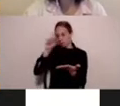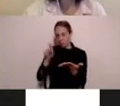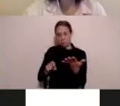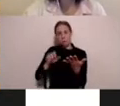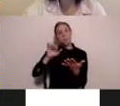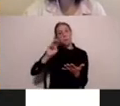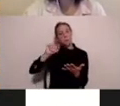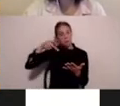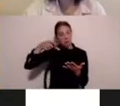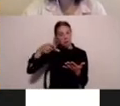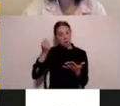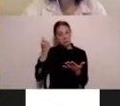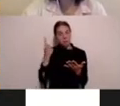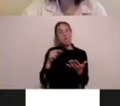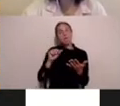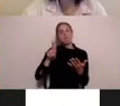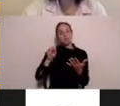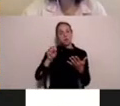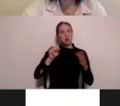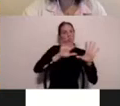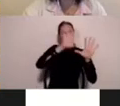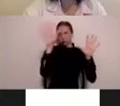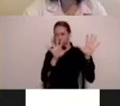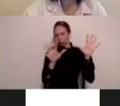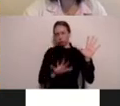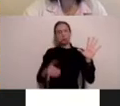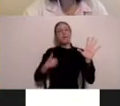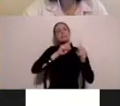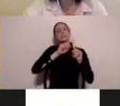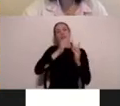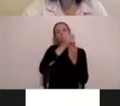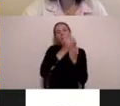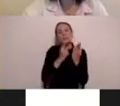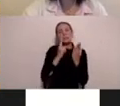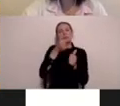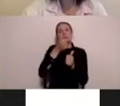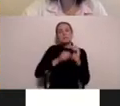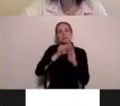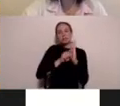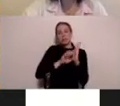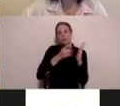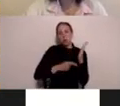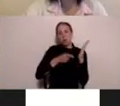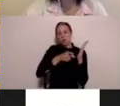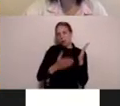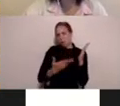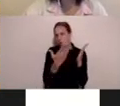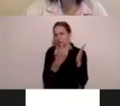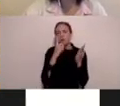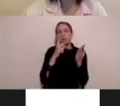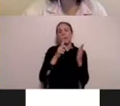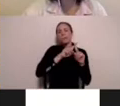all the various conditions that are screened through each state's newborn screening program, as well as public squares, which host